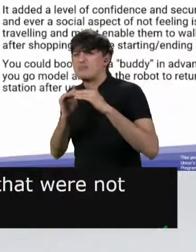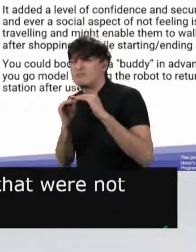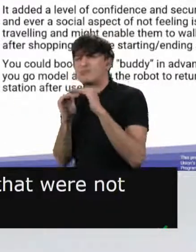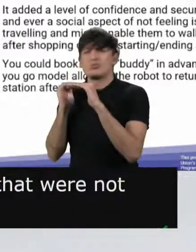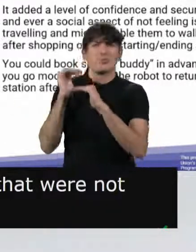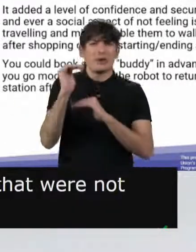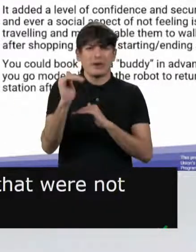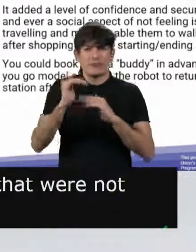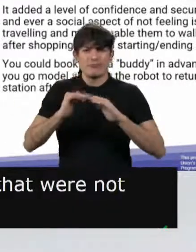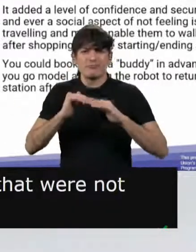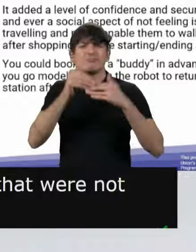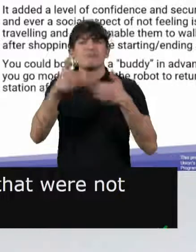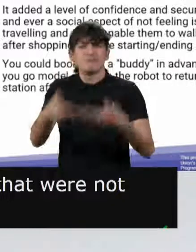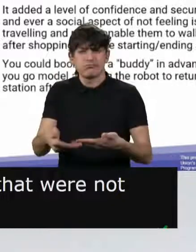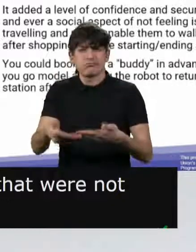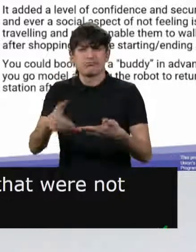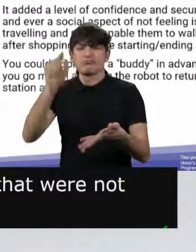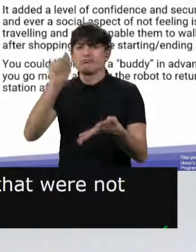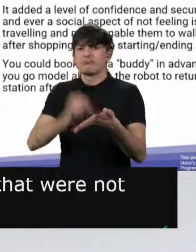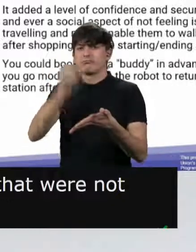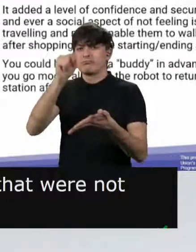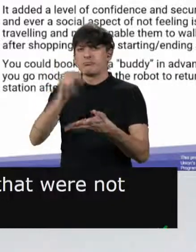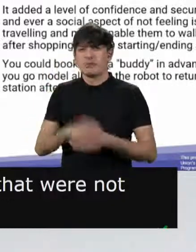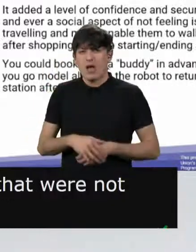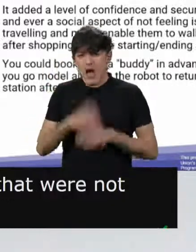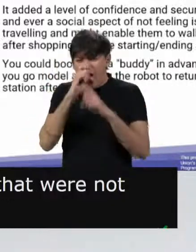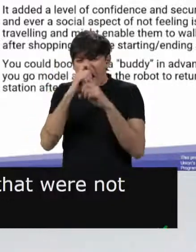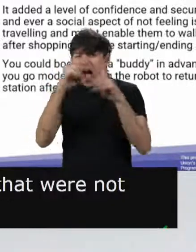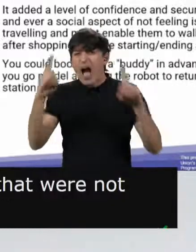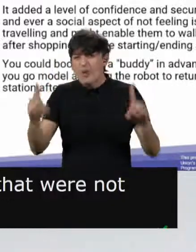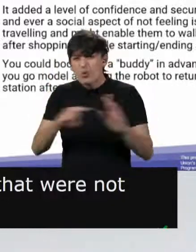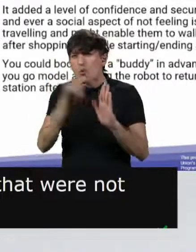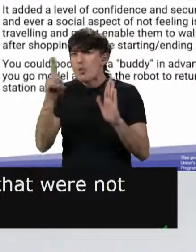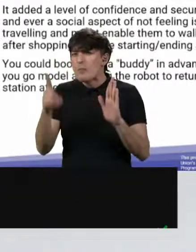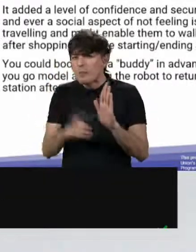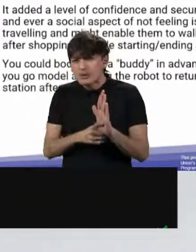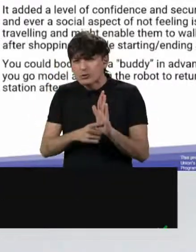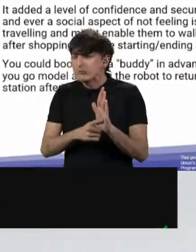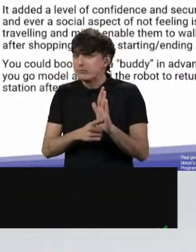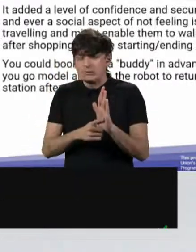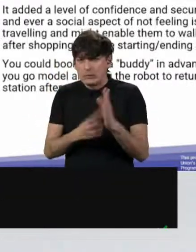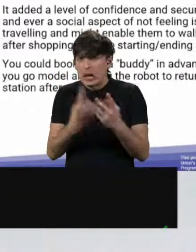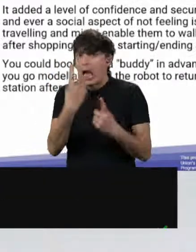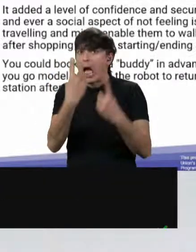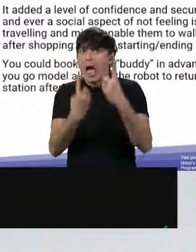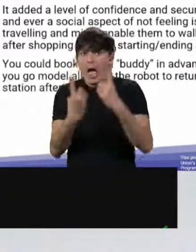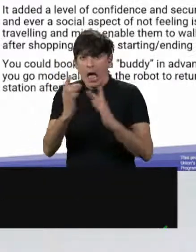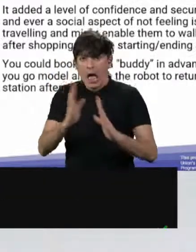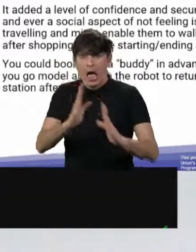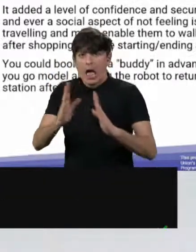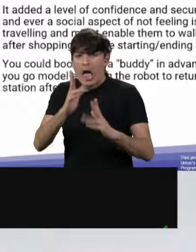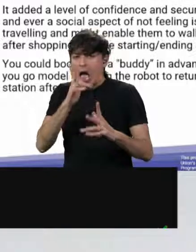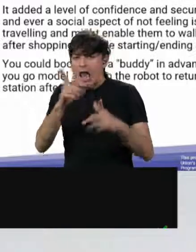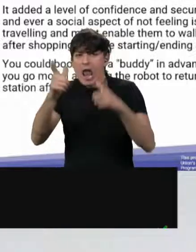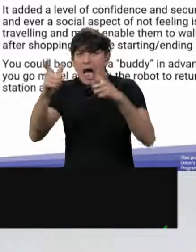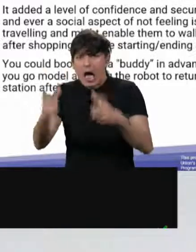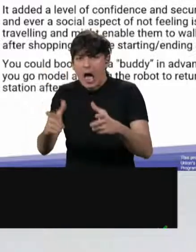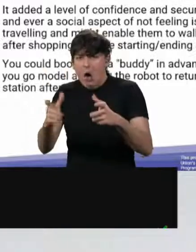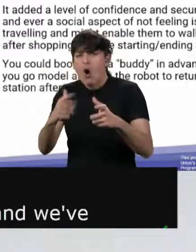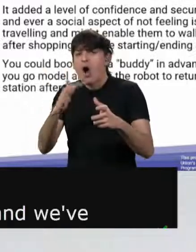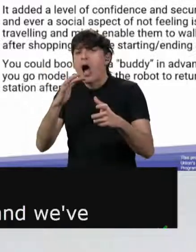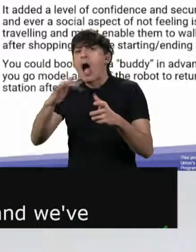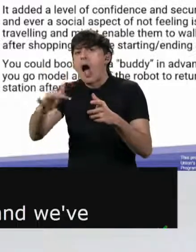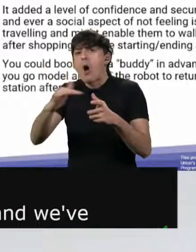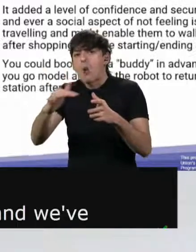And we took this idea of drones and robotics, and we came up with the idea of what we called an